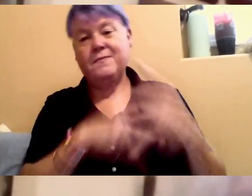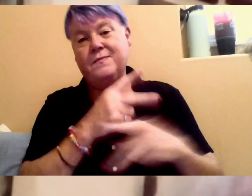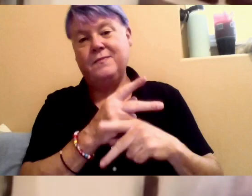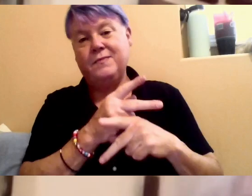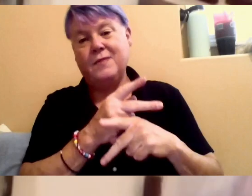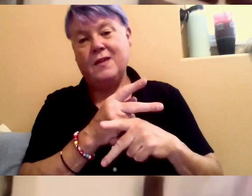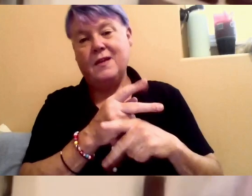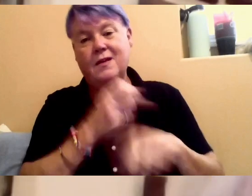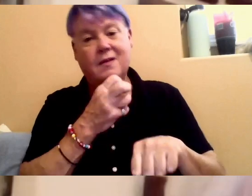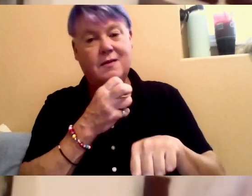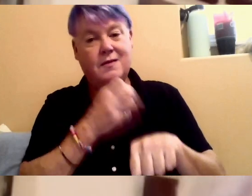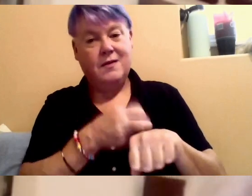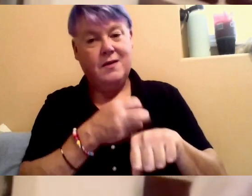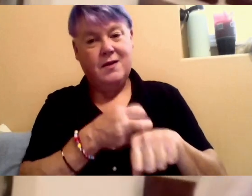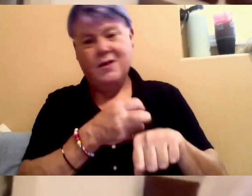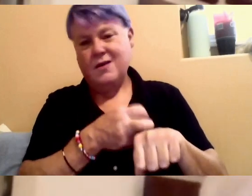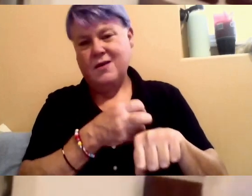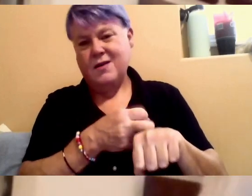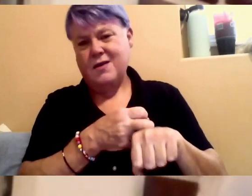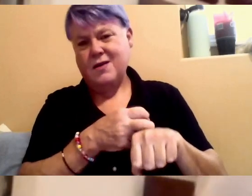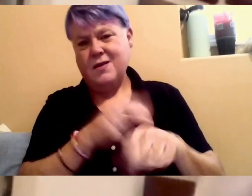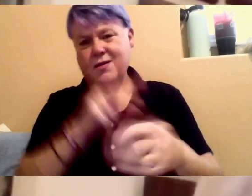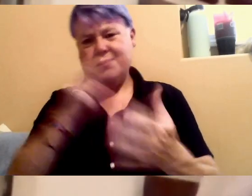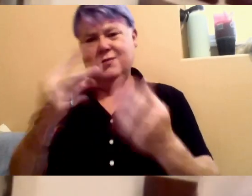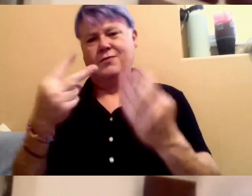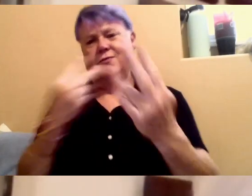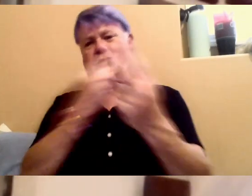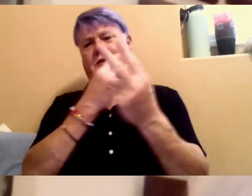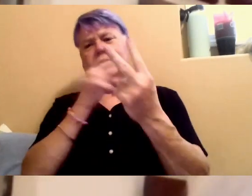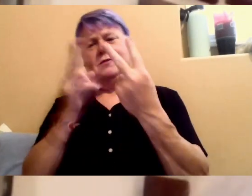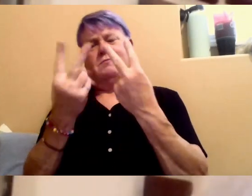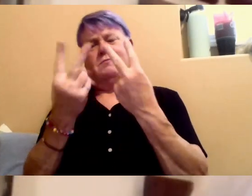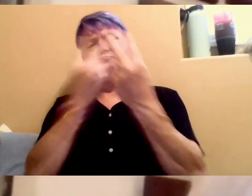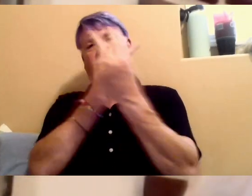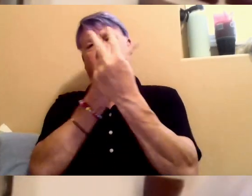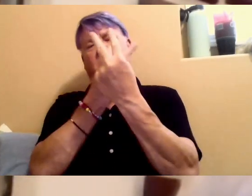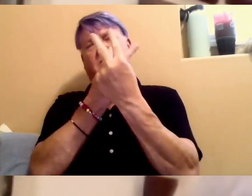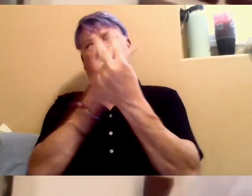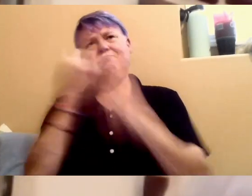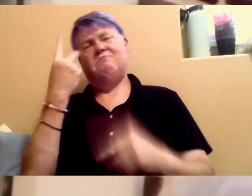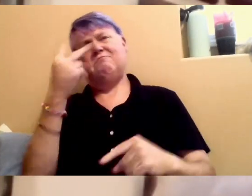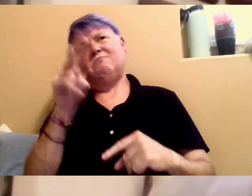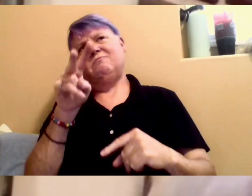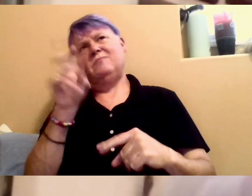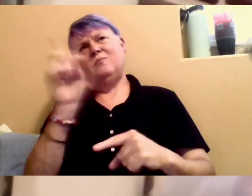it's hard to step back and see that where I live now is